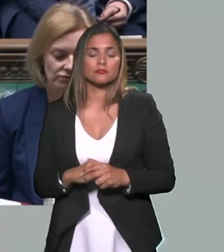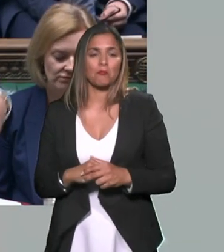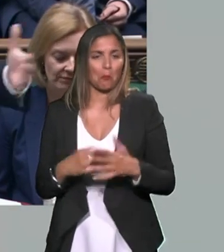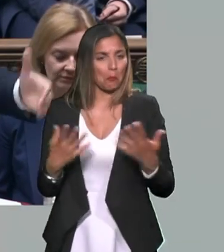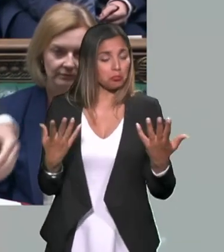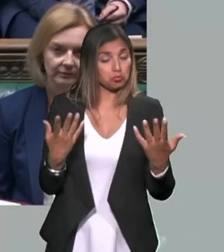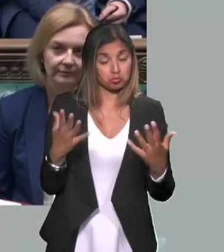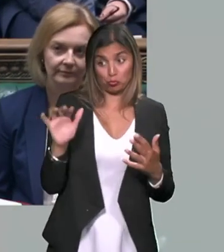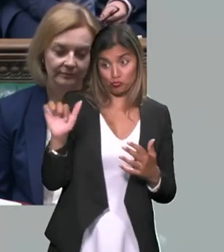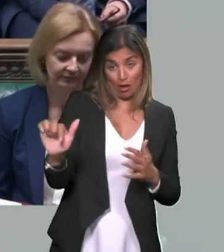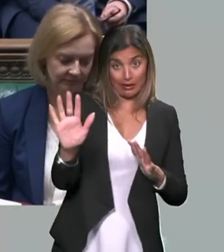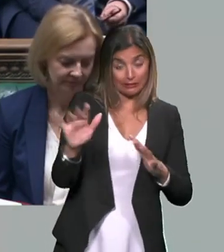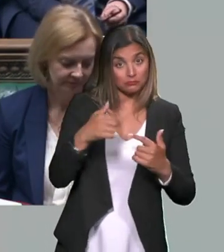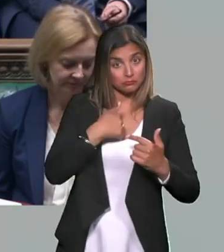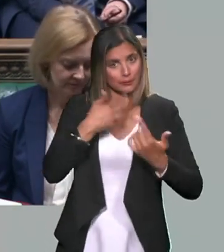carefully, and